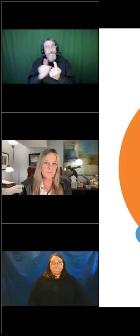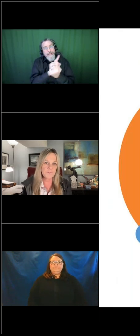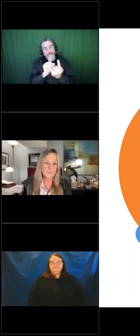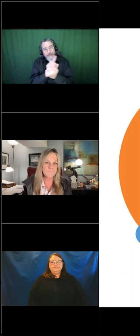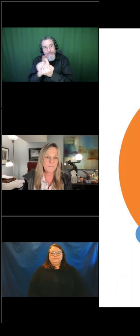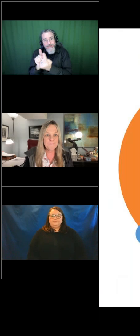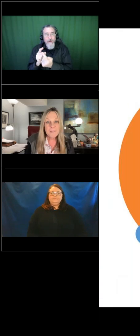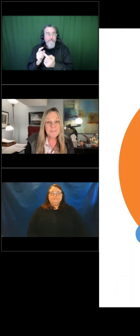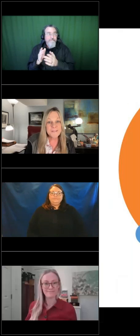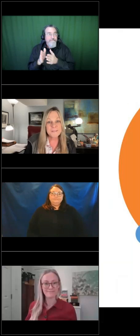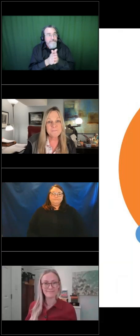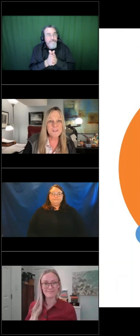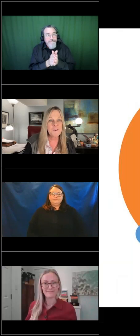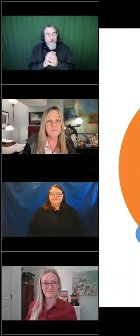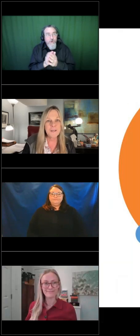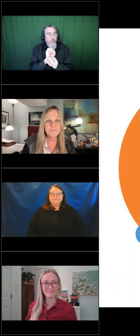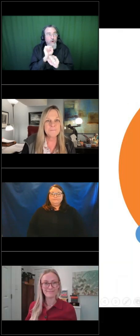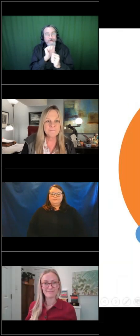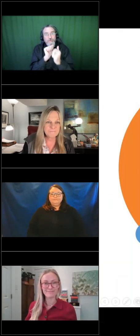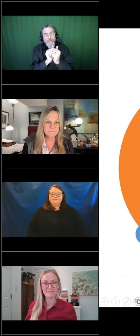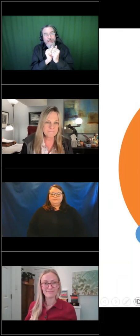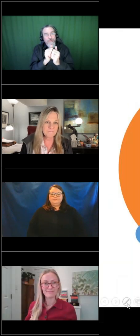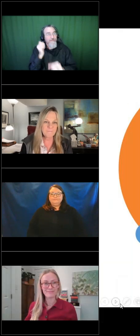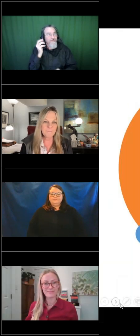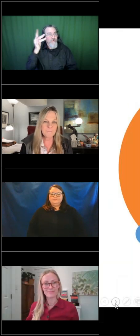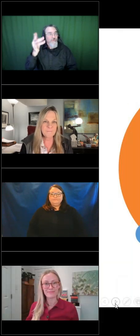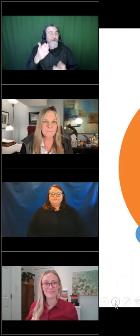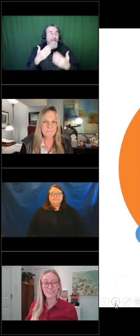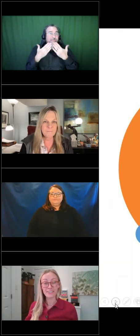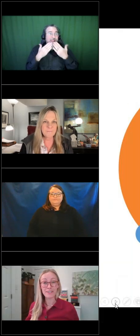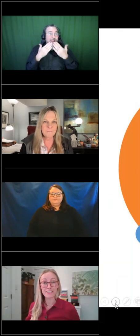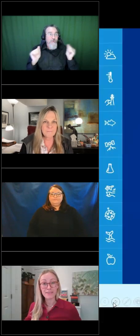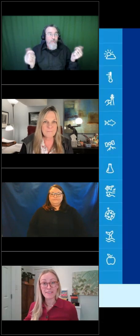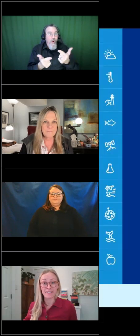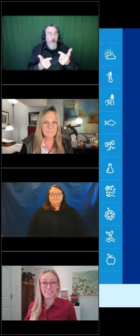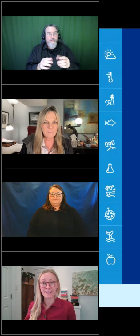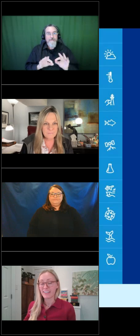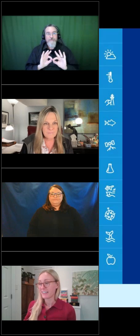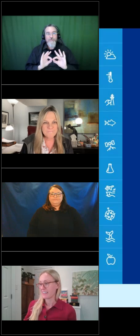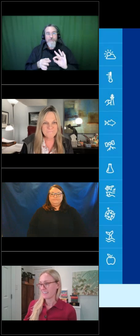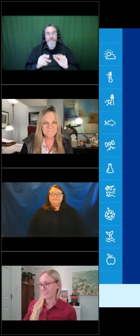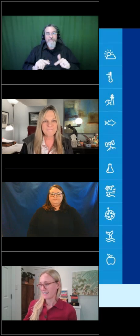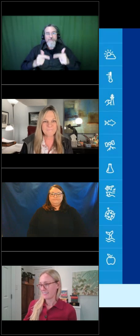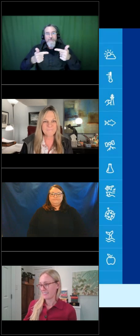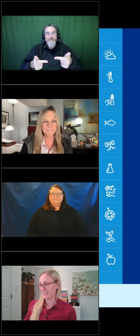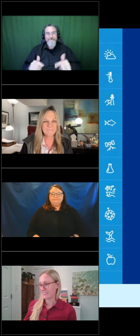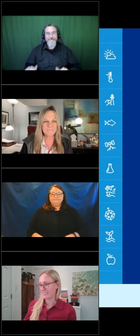you in the future. That's it. Thank you, everybody. Thank you so much, Amy.